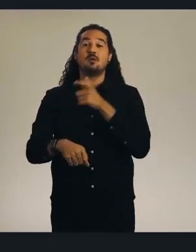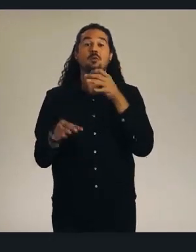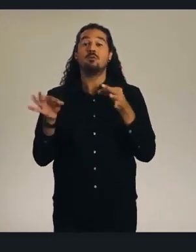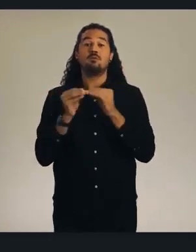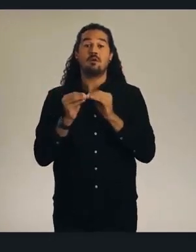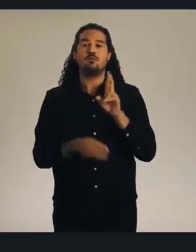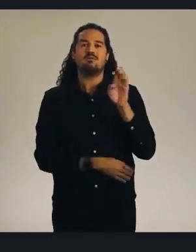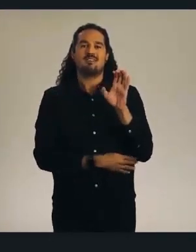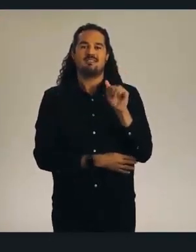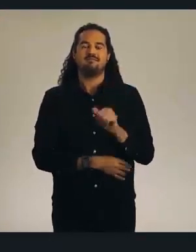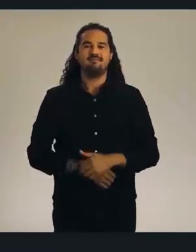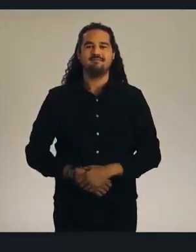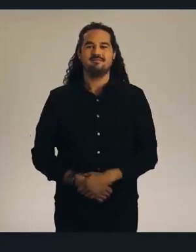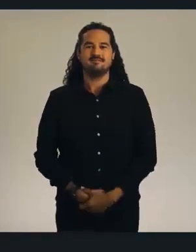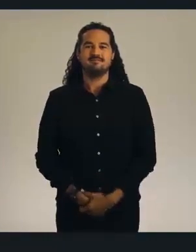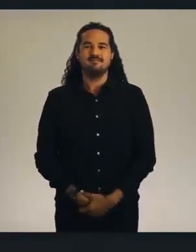Rebecca.